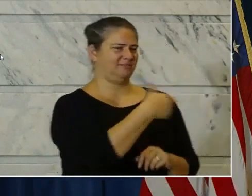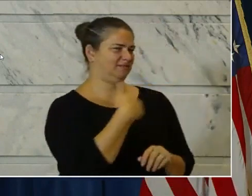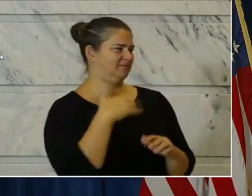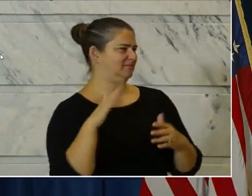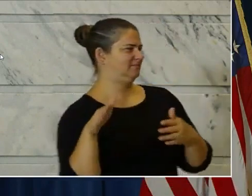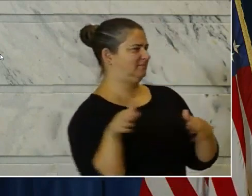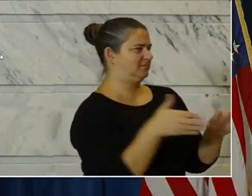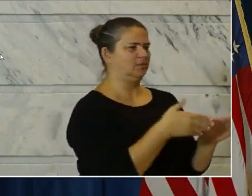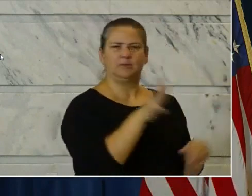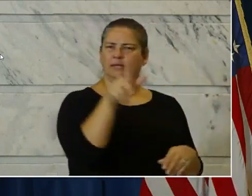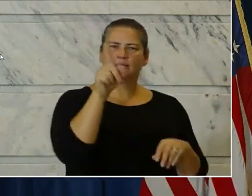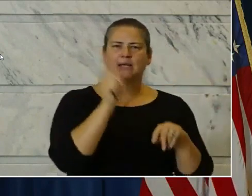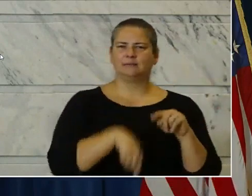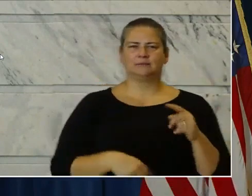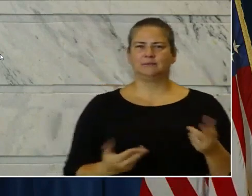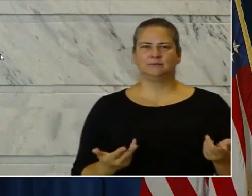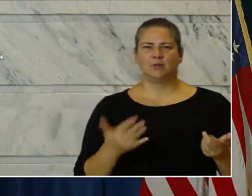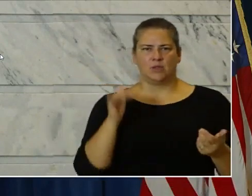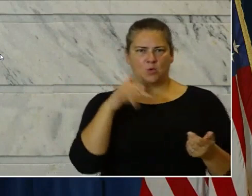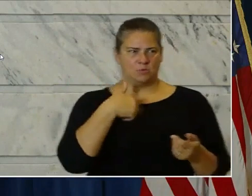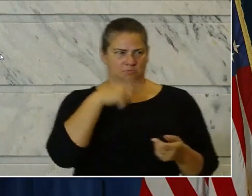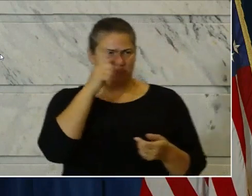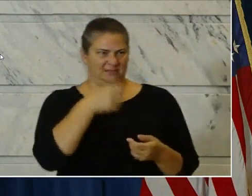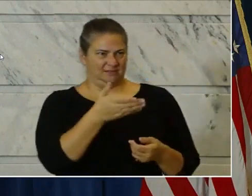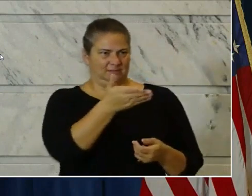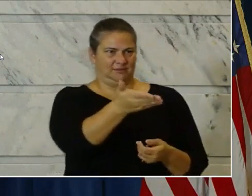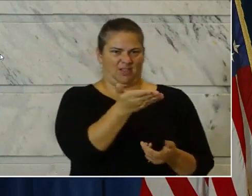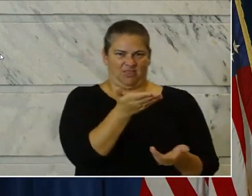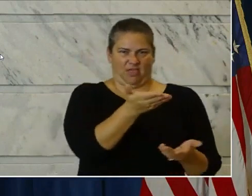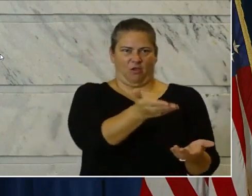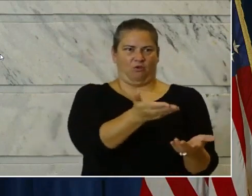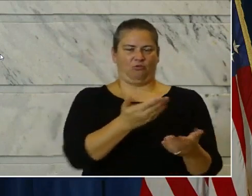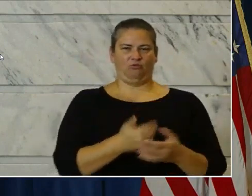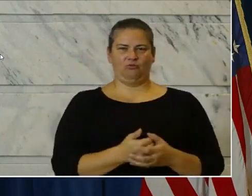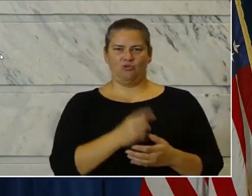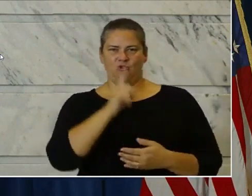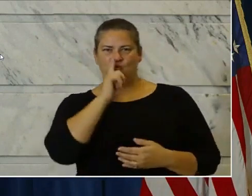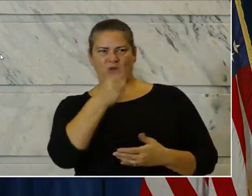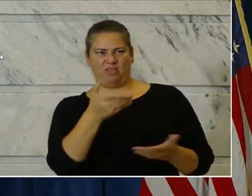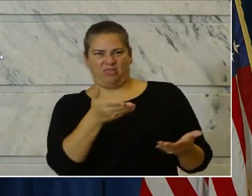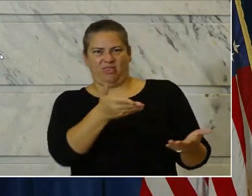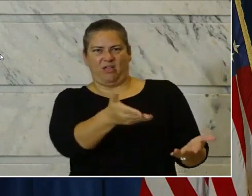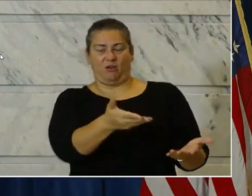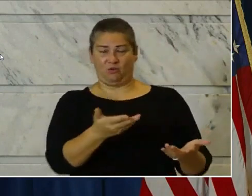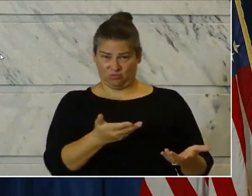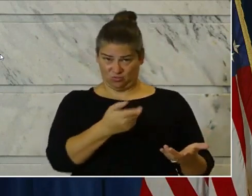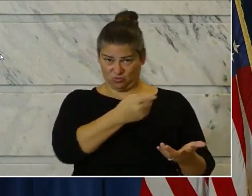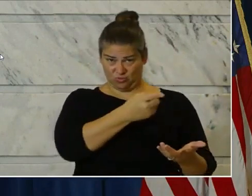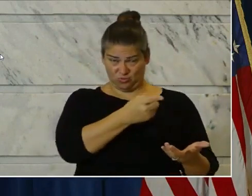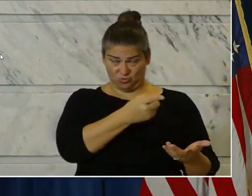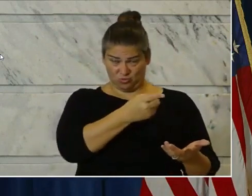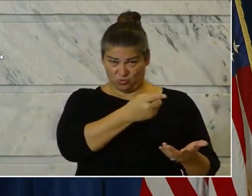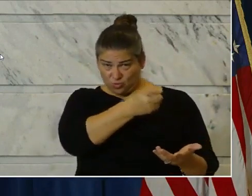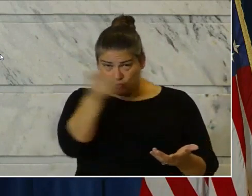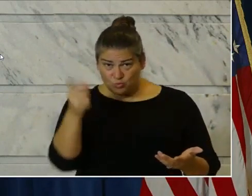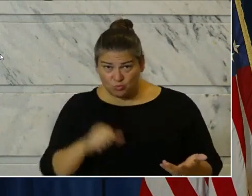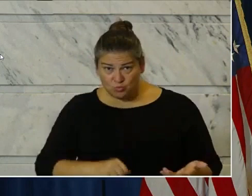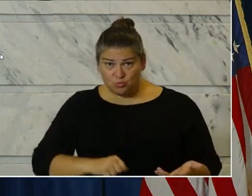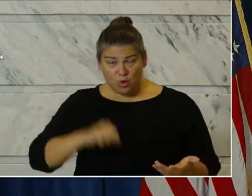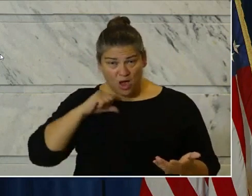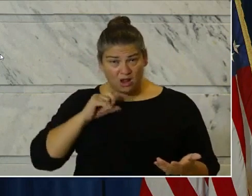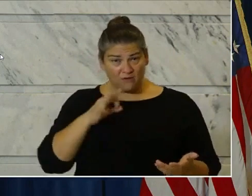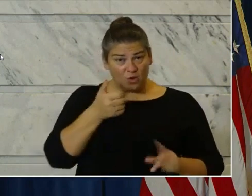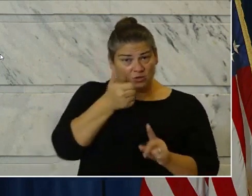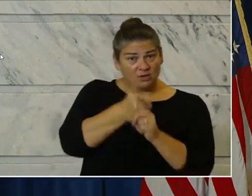challenges we face. This thing is real, so I'd ask everybody, are you going to be proud of the way